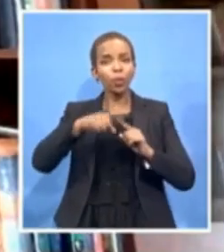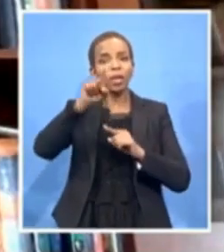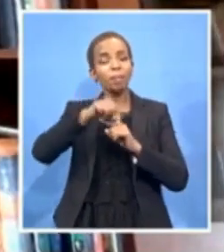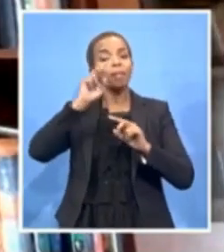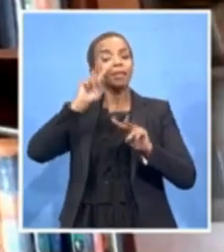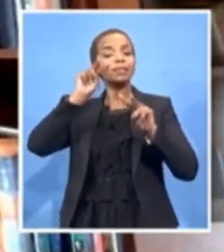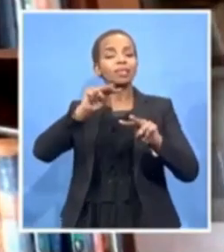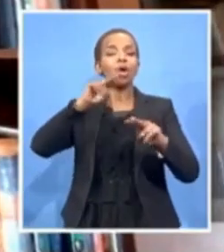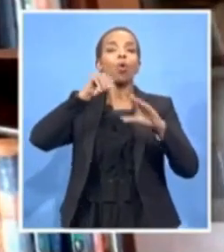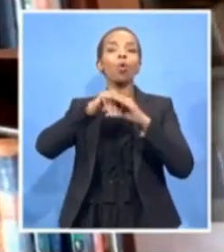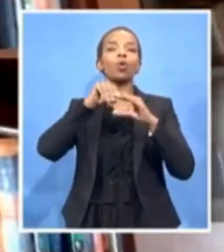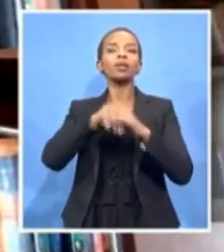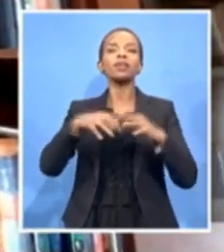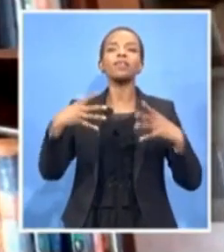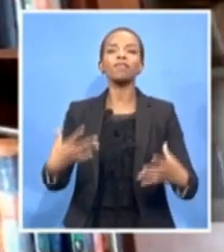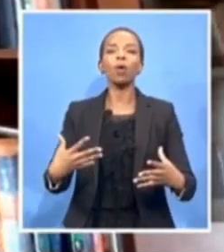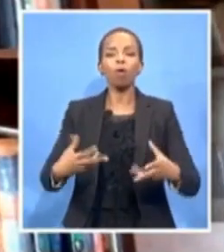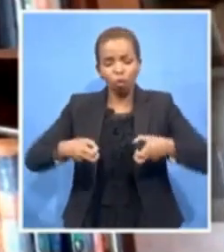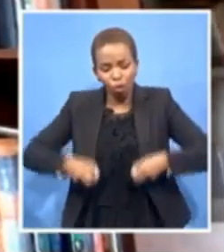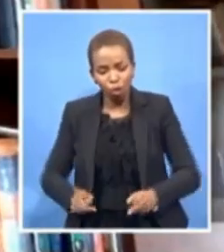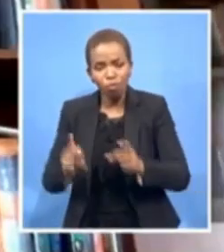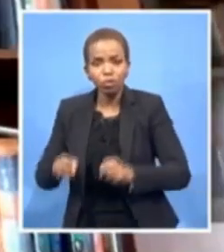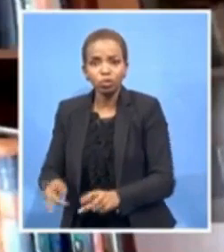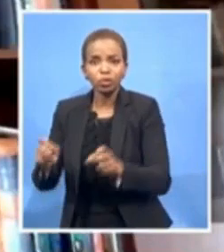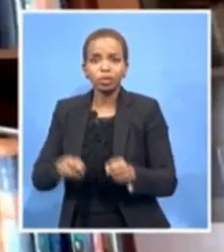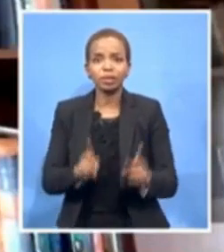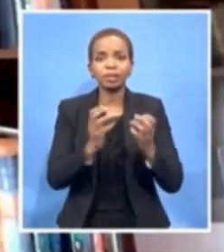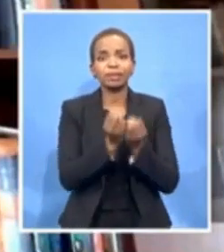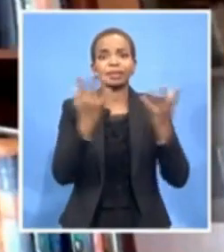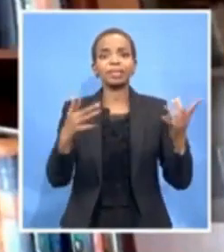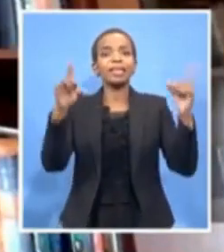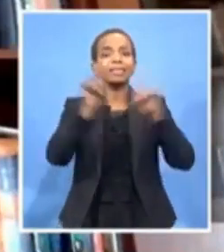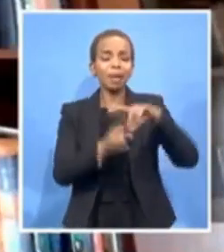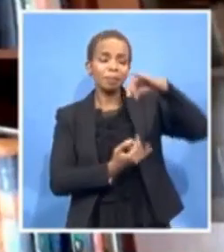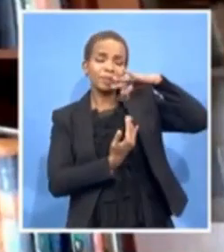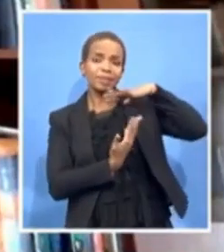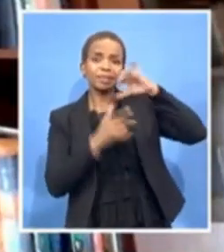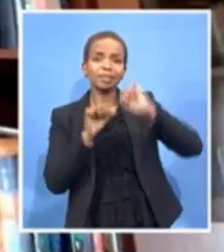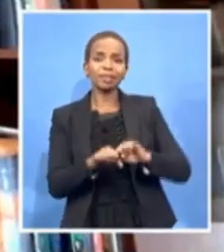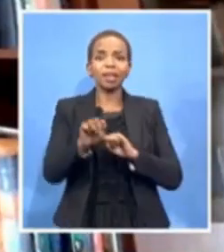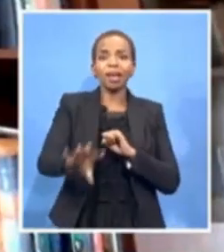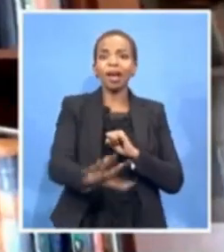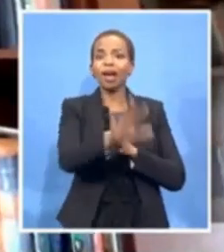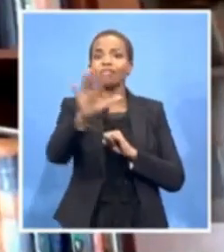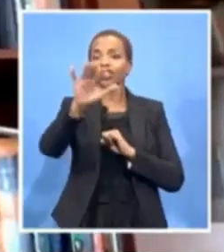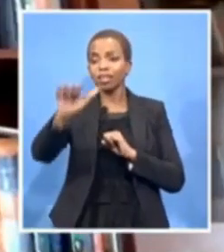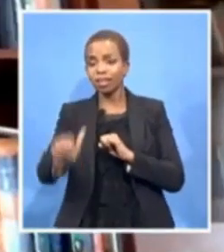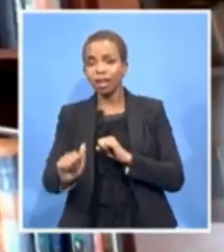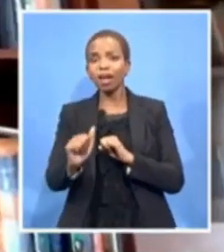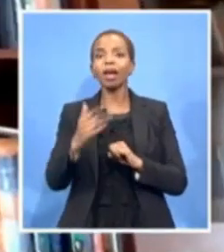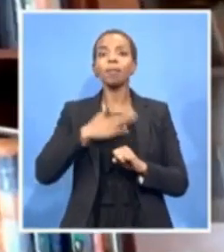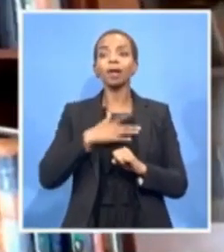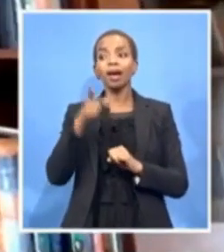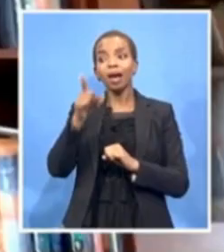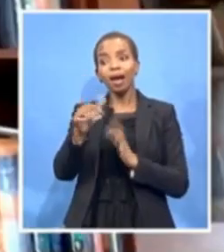and the desire of Africa that by 2063, we will be united, but I hope that it will be sooner rather